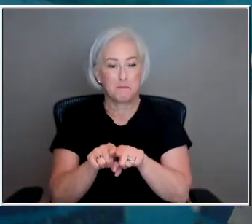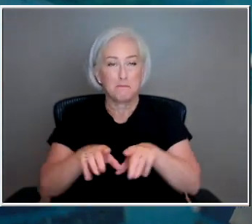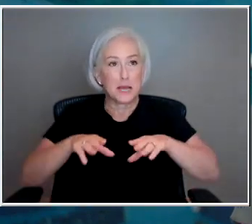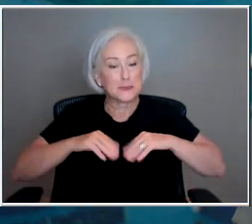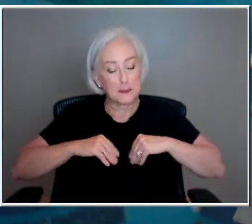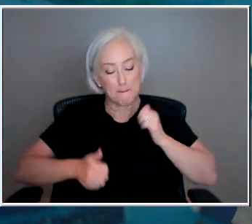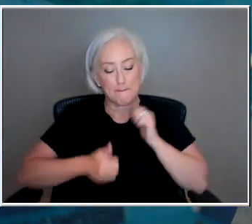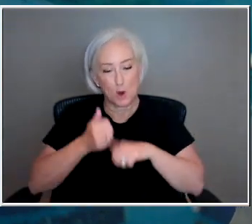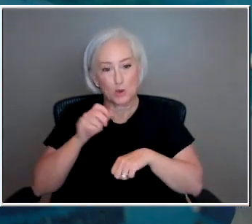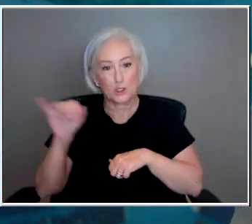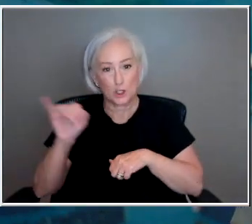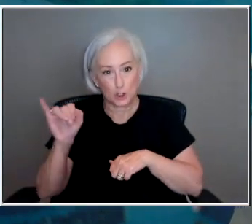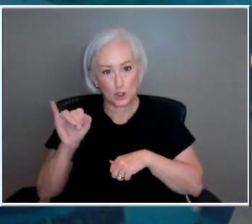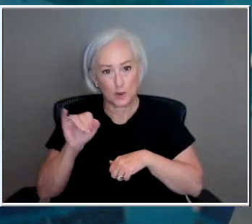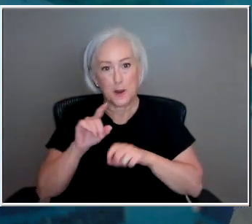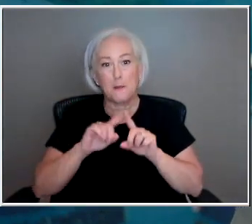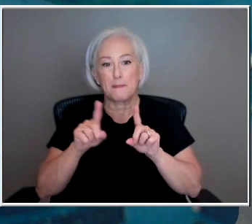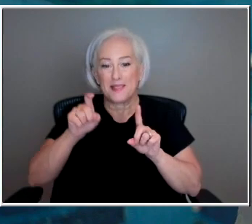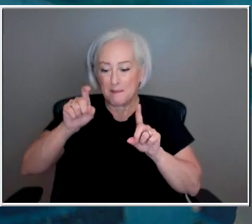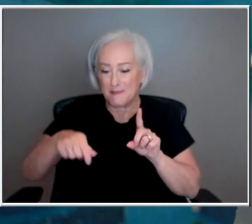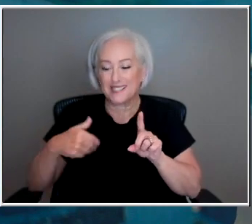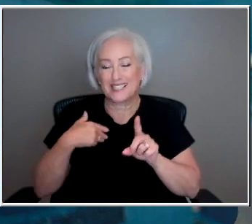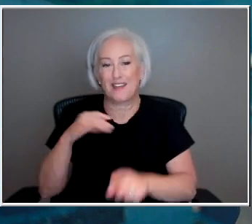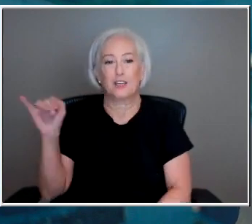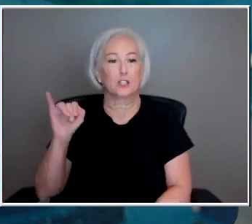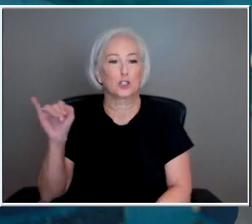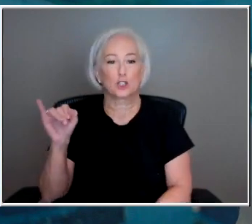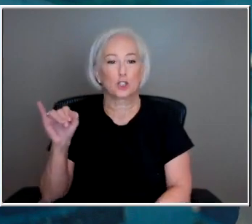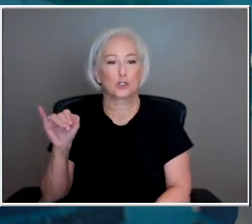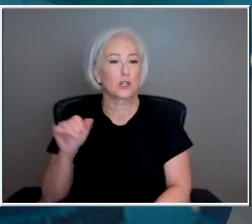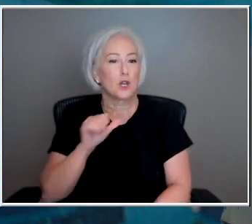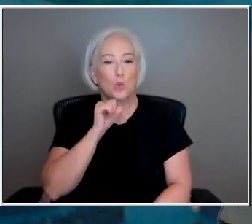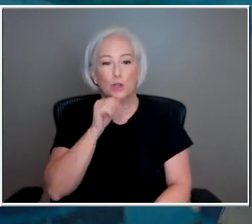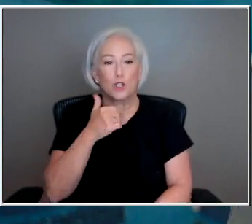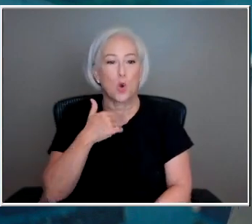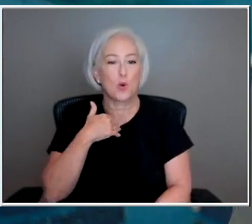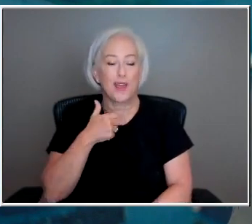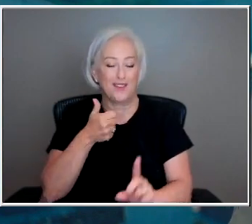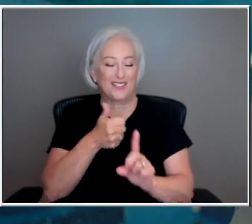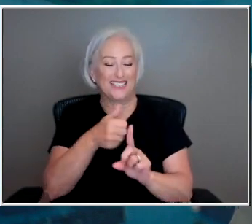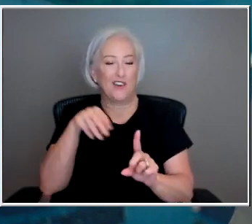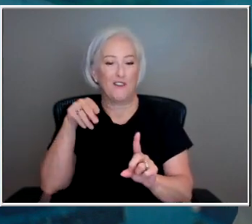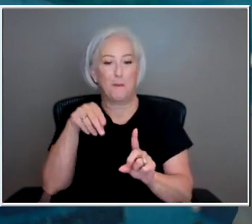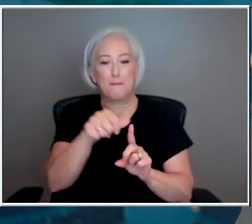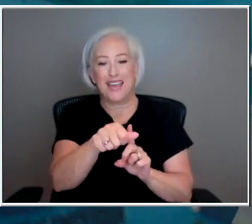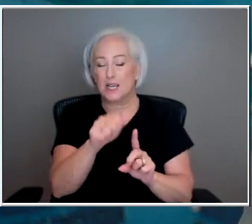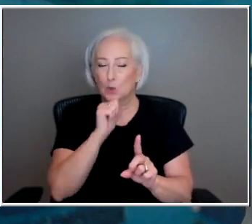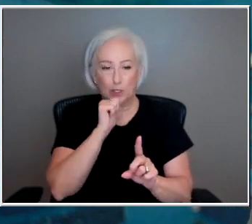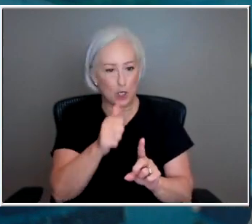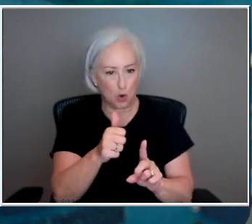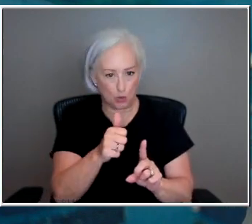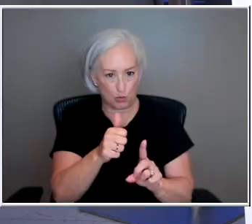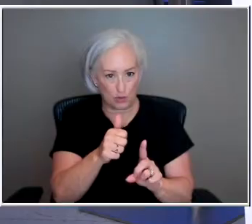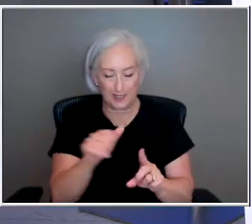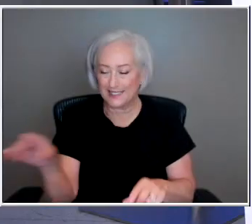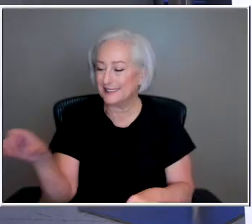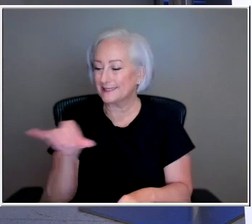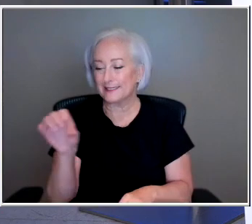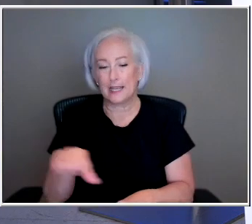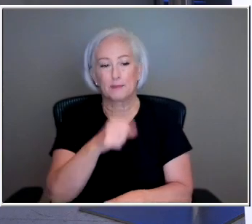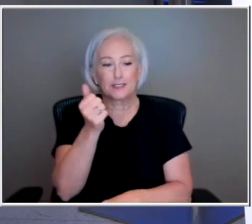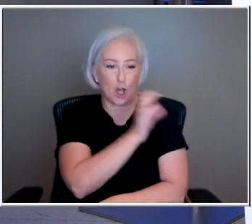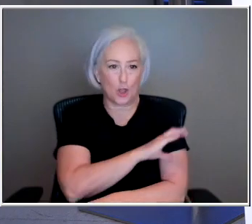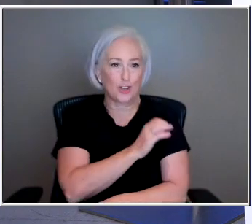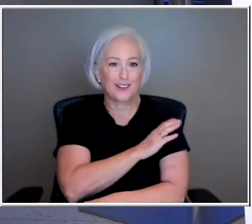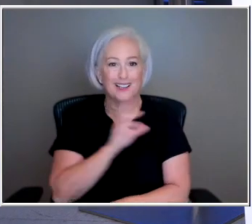them covered. Unfortunately, we can't provide self-pay, but that would just be the same as any other clinic in the health system. All right. Jeremy has a comment